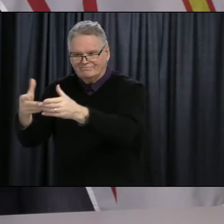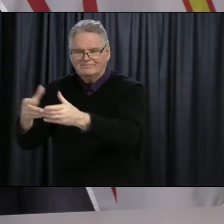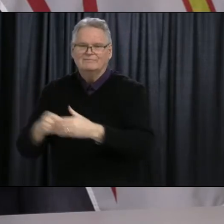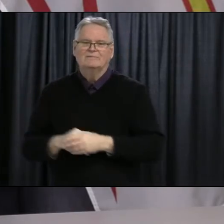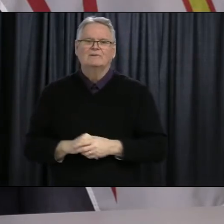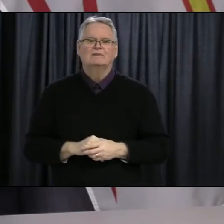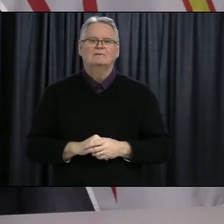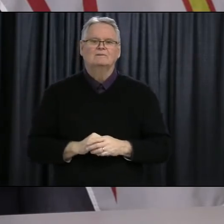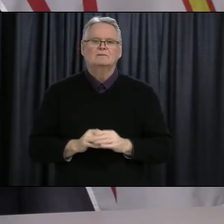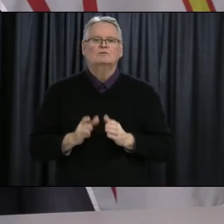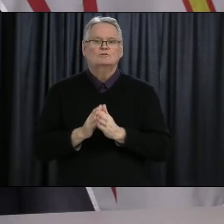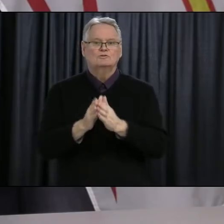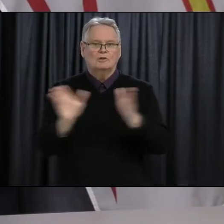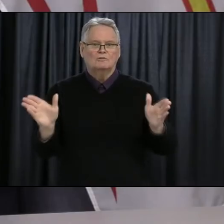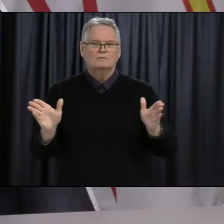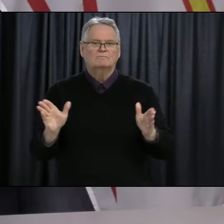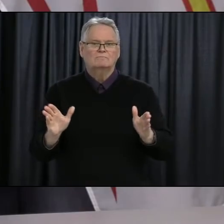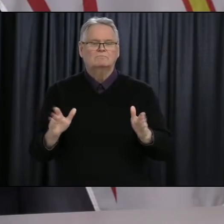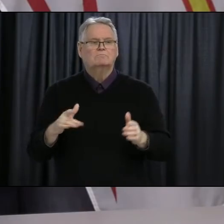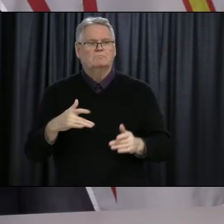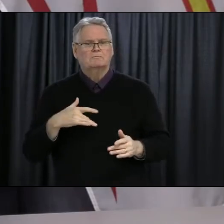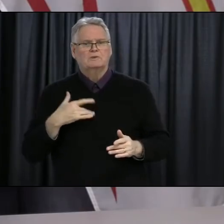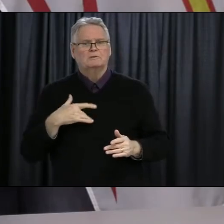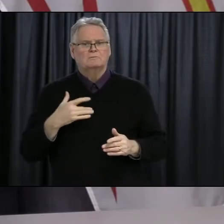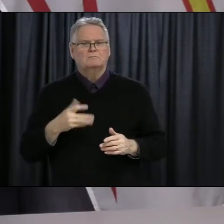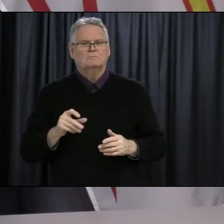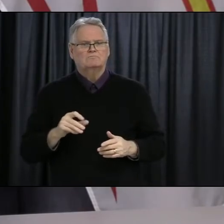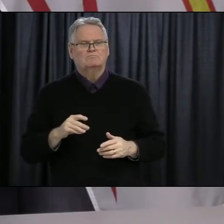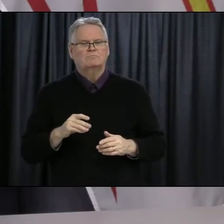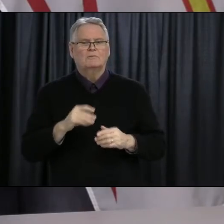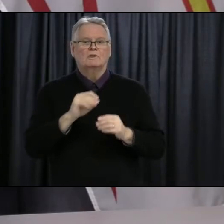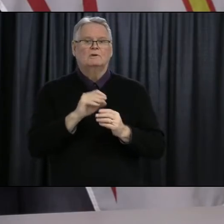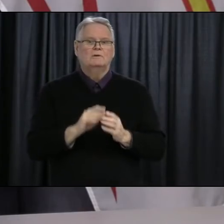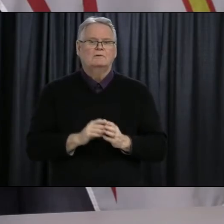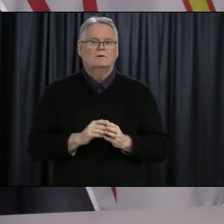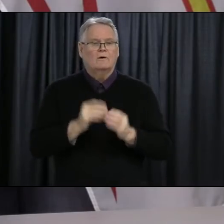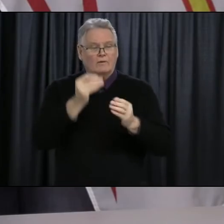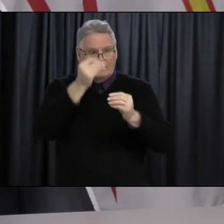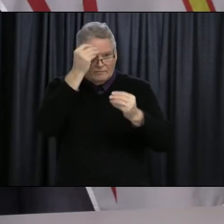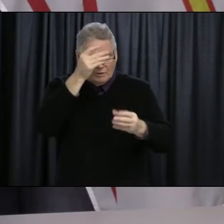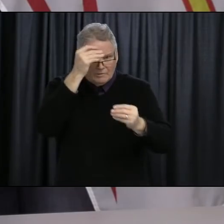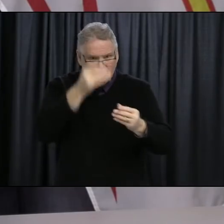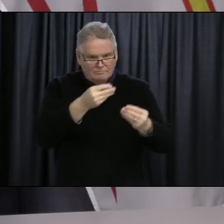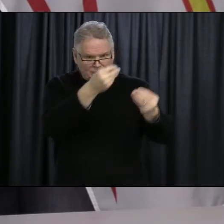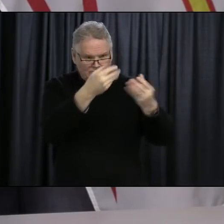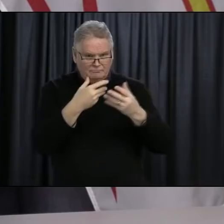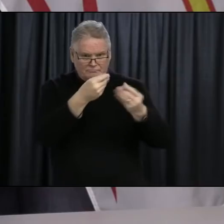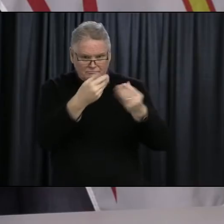been honest once they have tested positive.